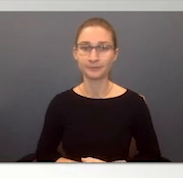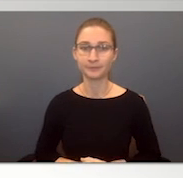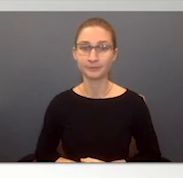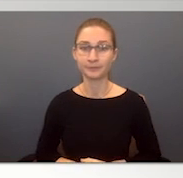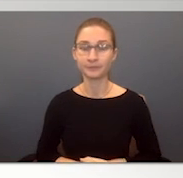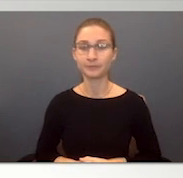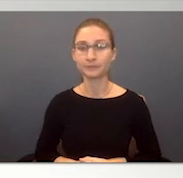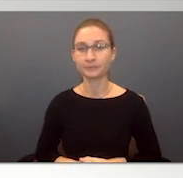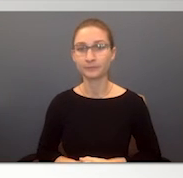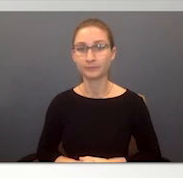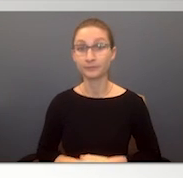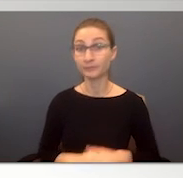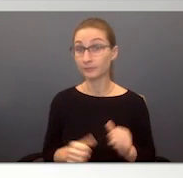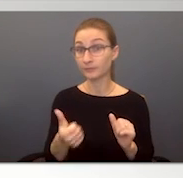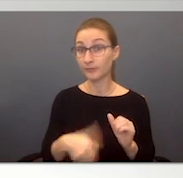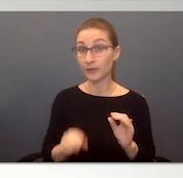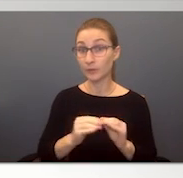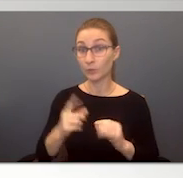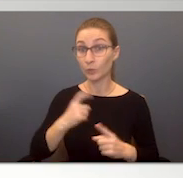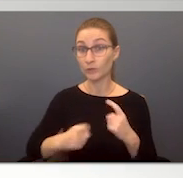¿hay alguna otra pregunta?